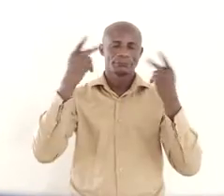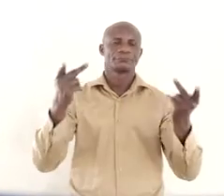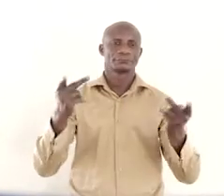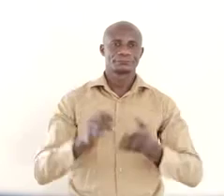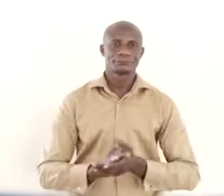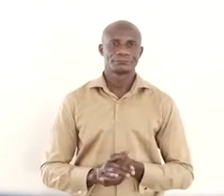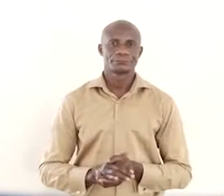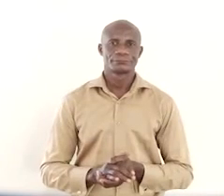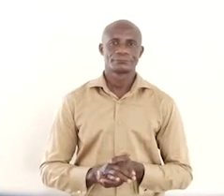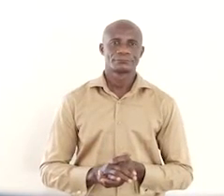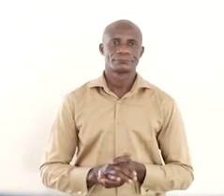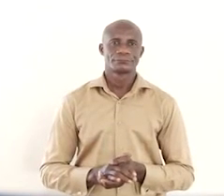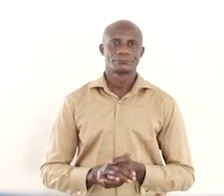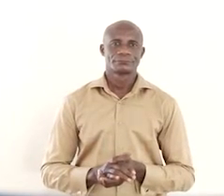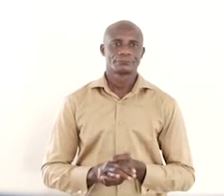declare